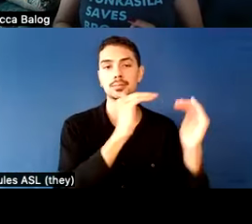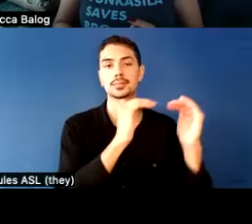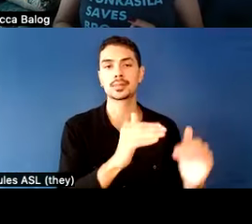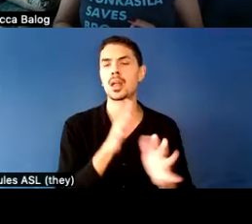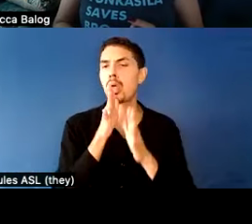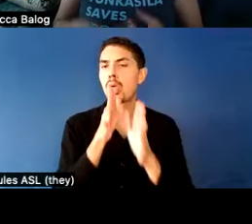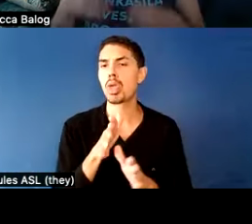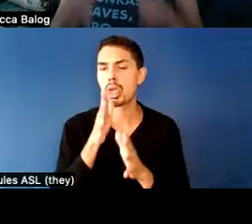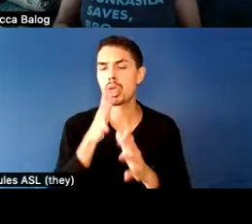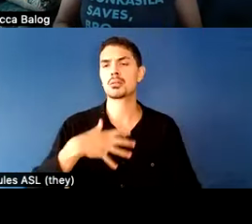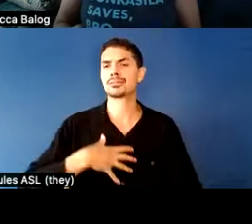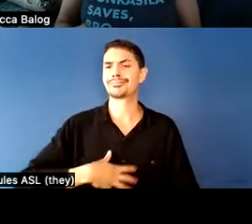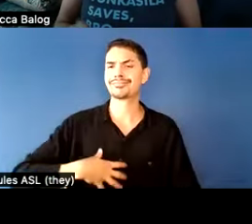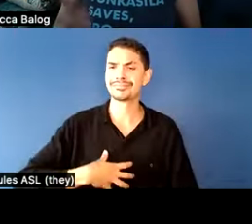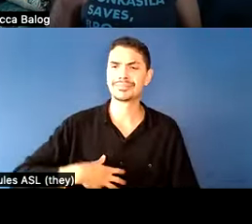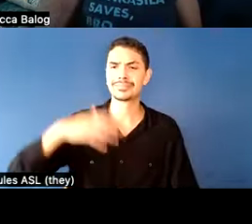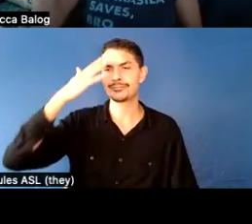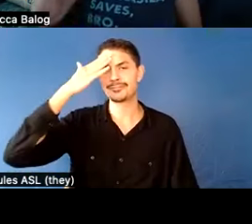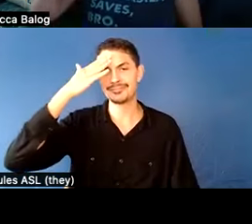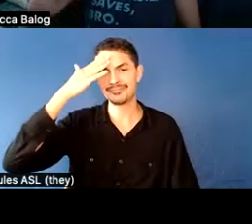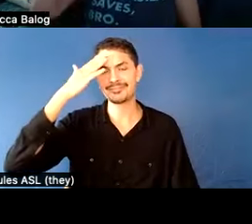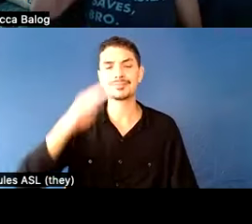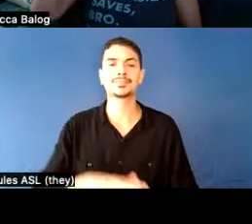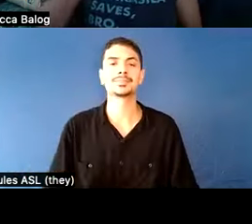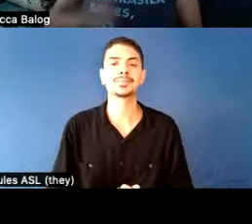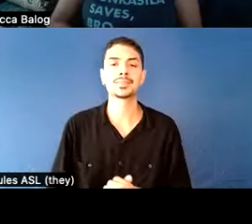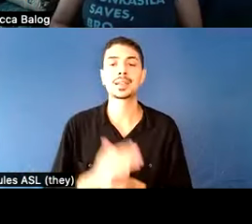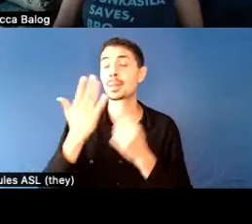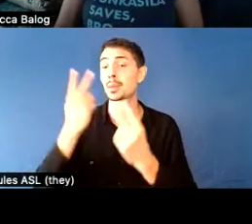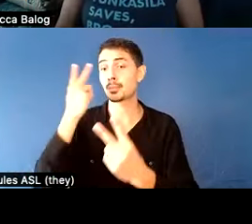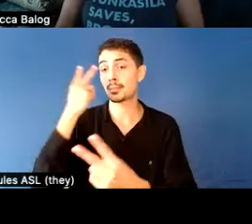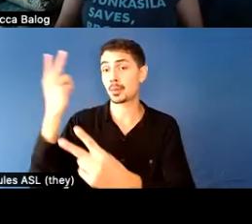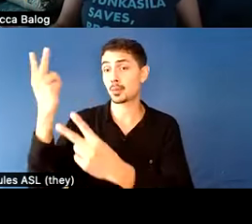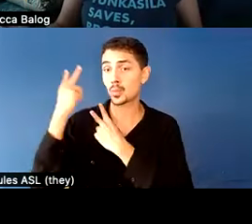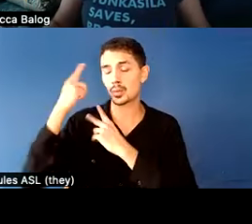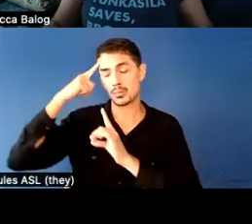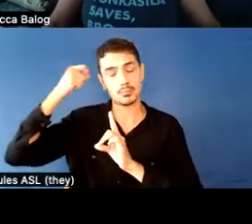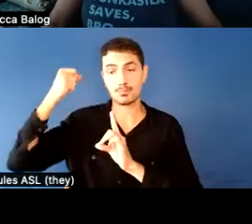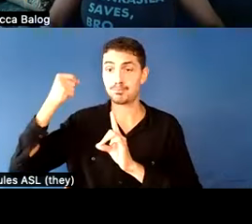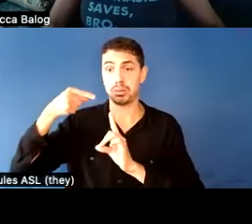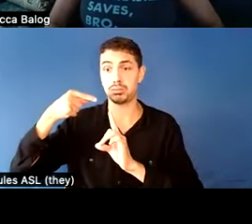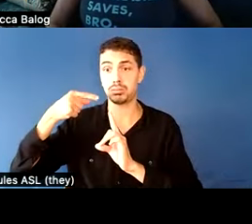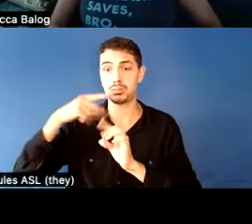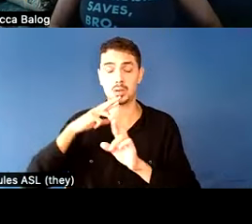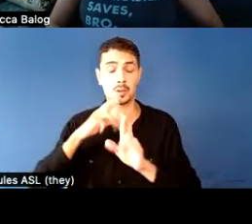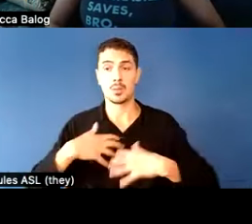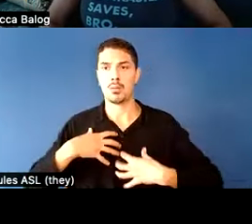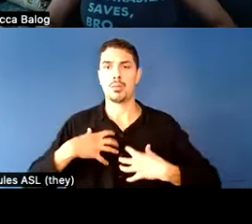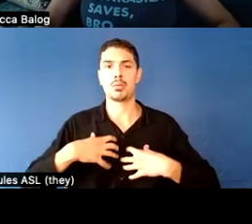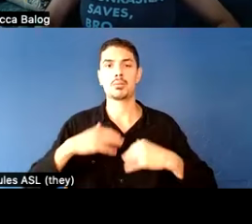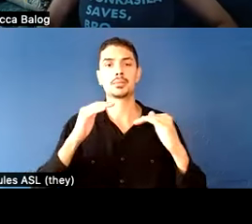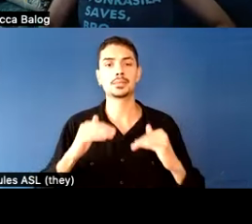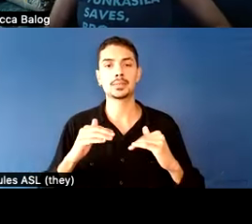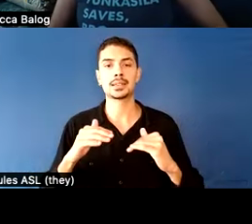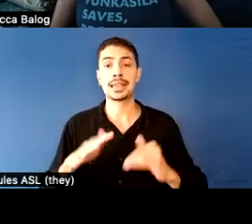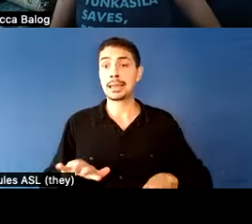just as an immediate reaction or a memory trigger, right? That's totally real. Paralyzing